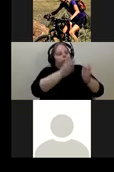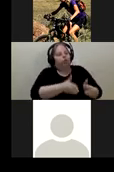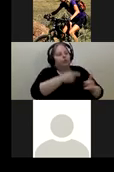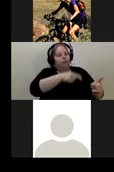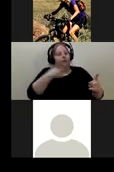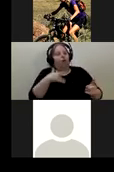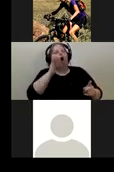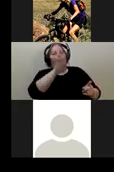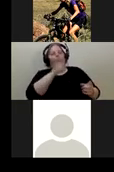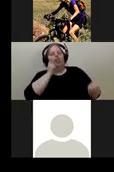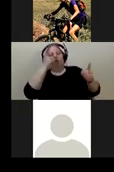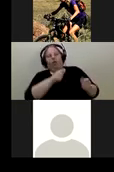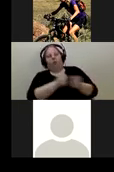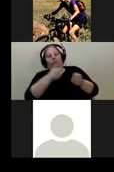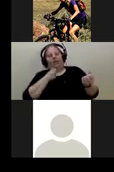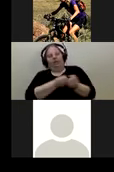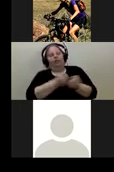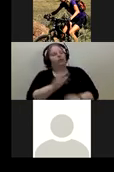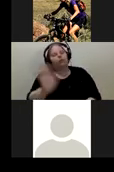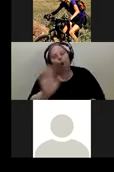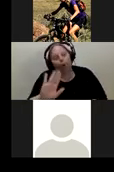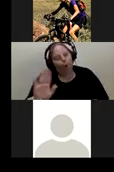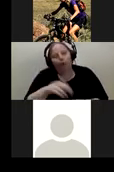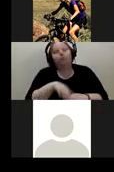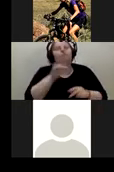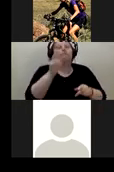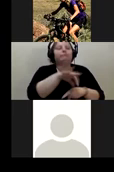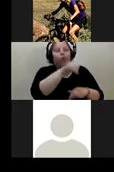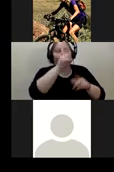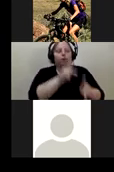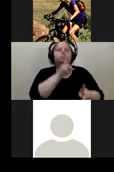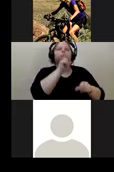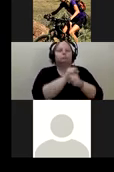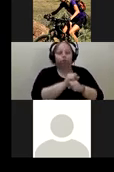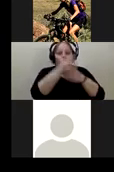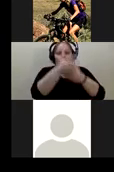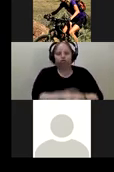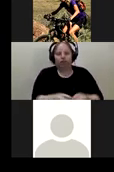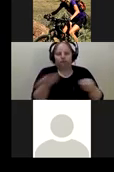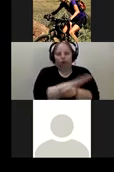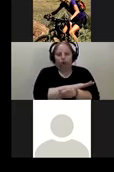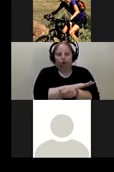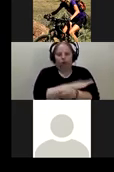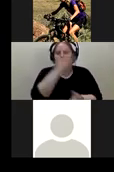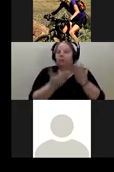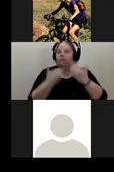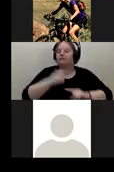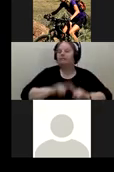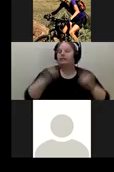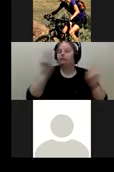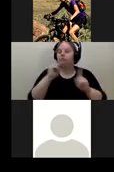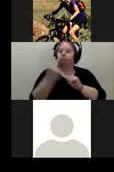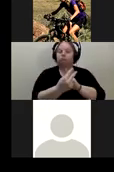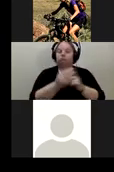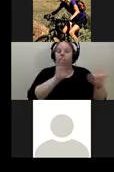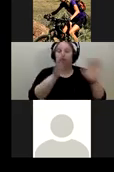you. No. Try to find somebody that you trust with and maybe even might have a different point of view.